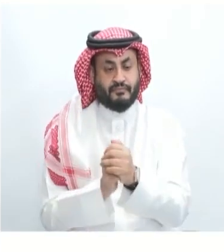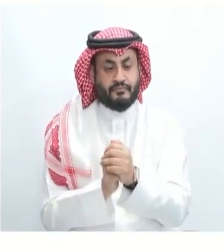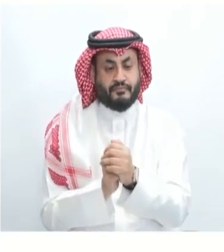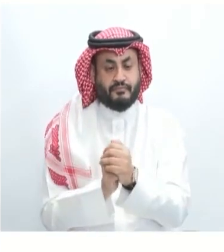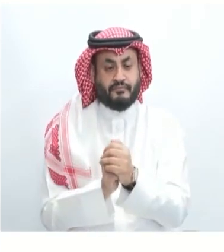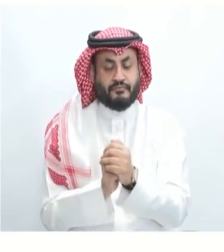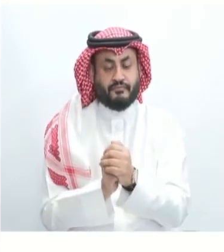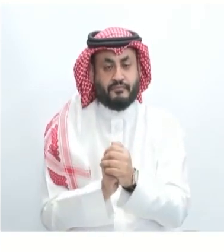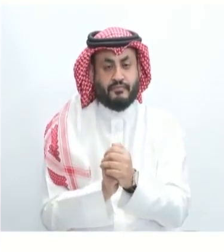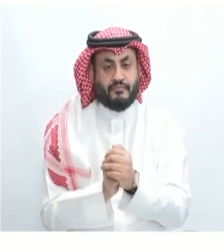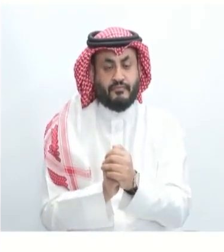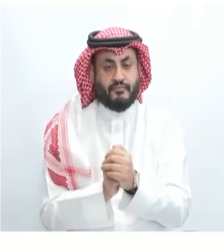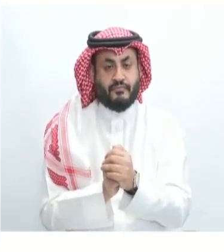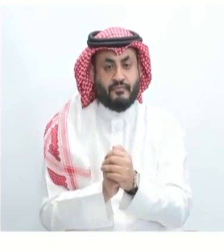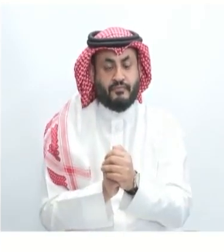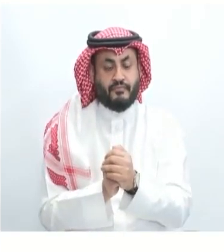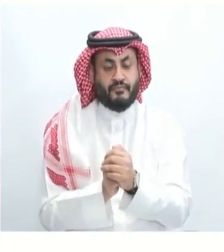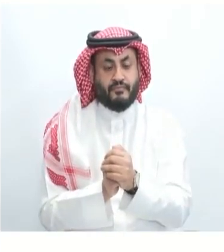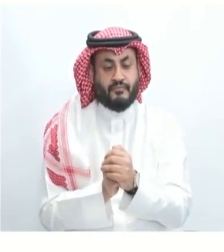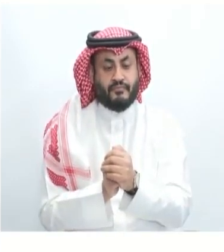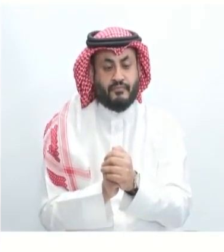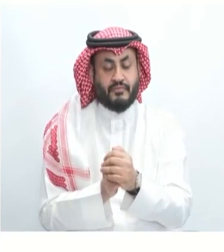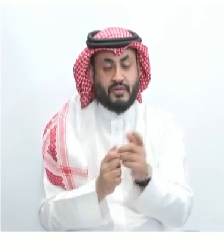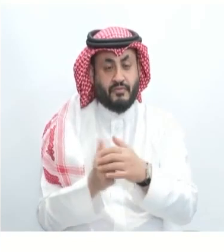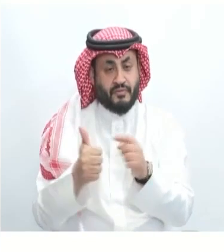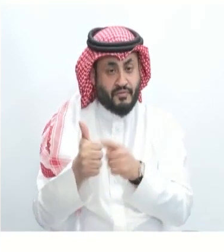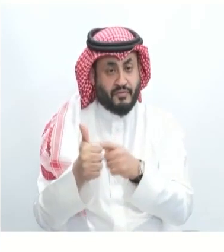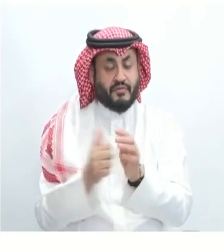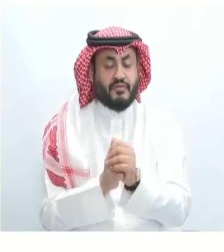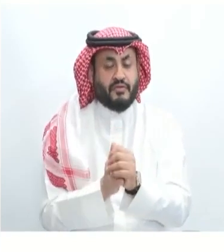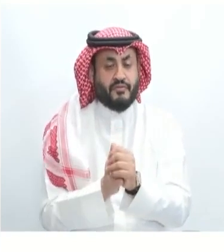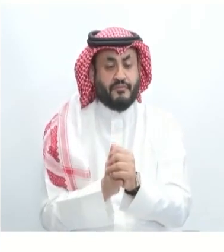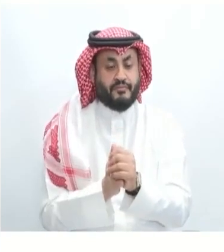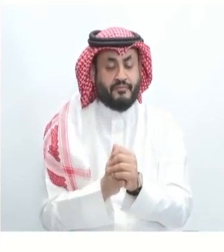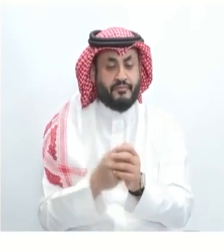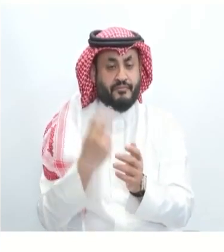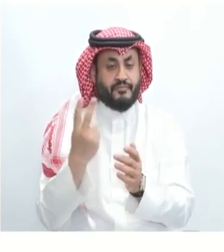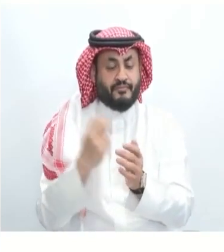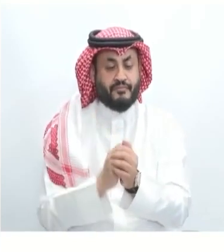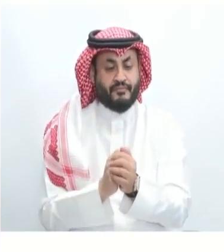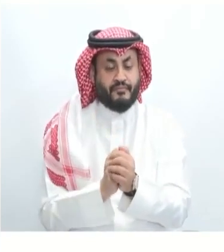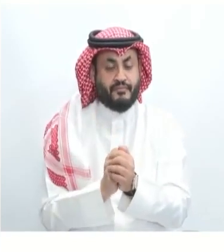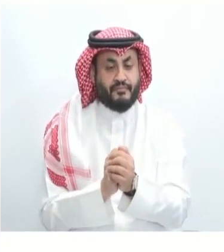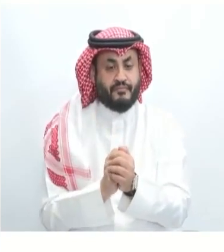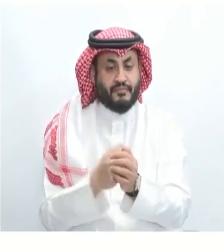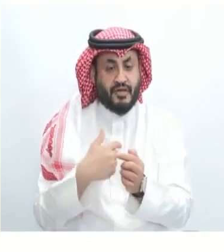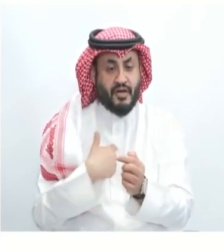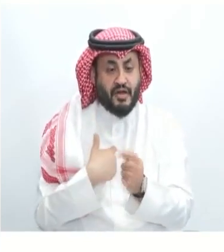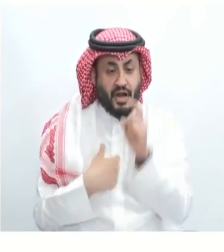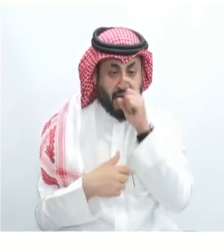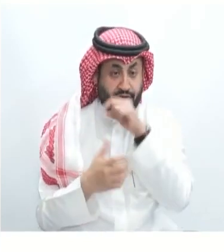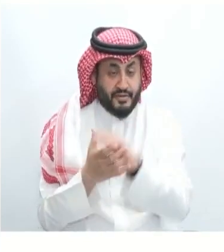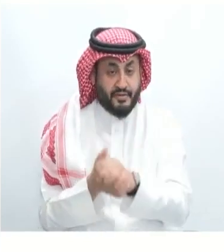The second thing about the good things I should do. Number two, I